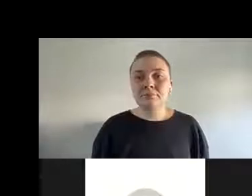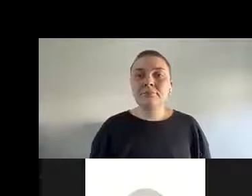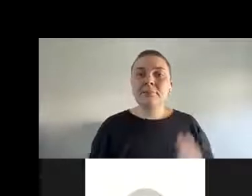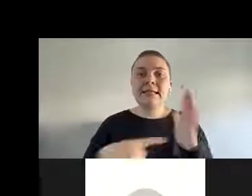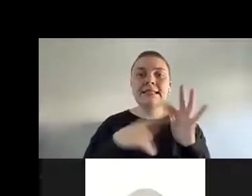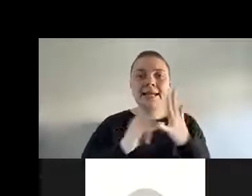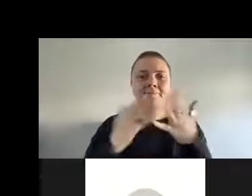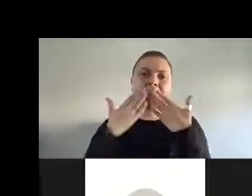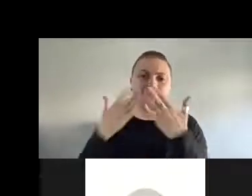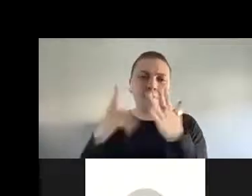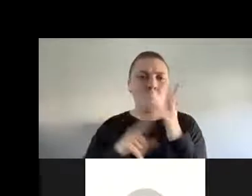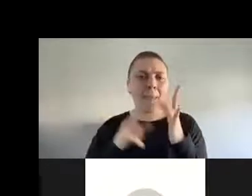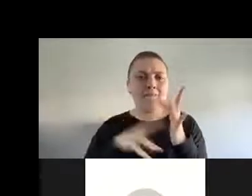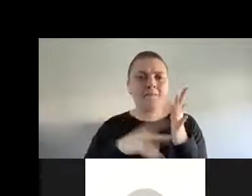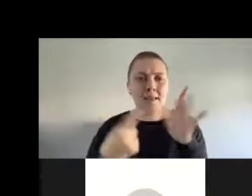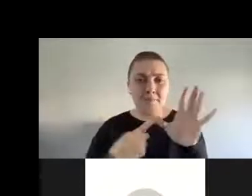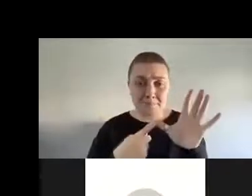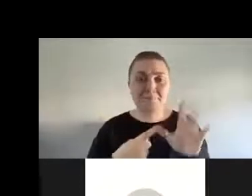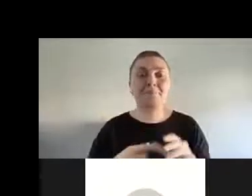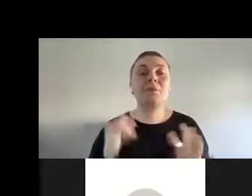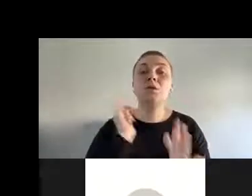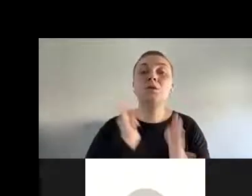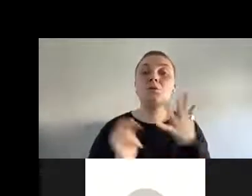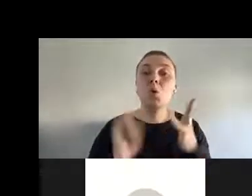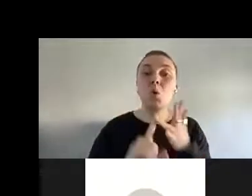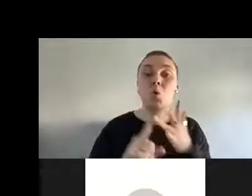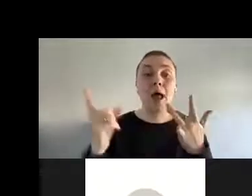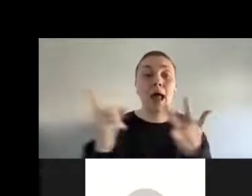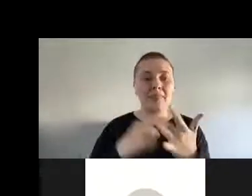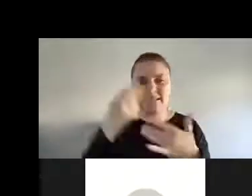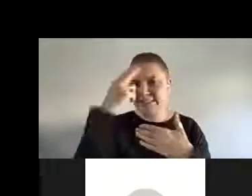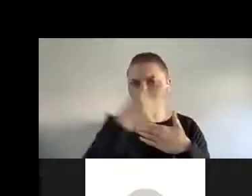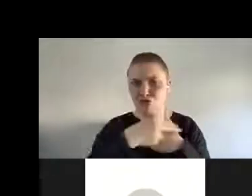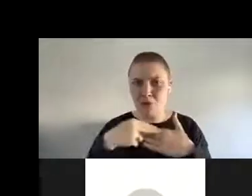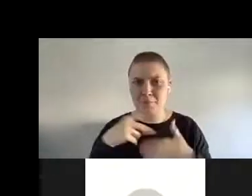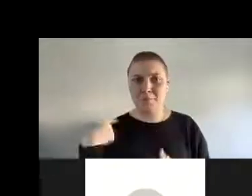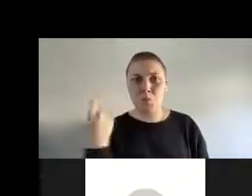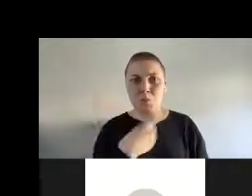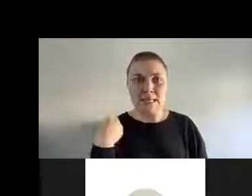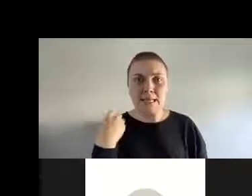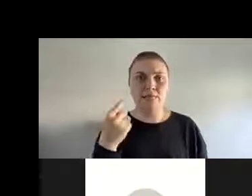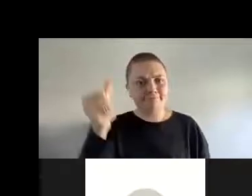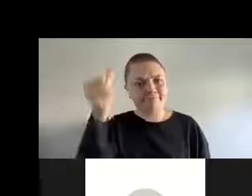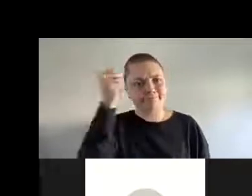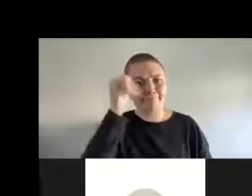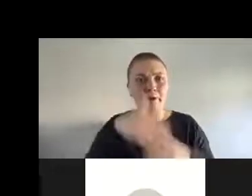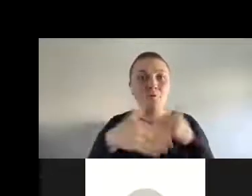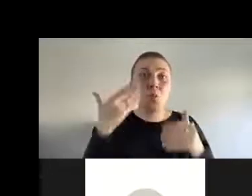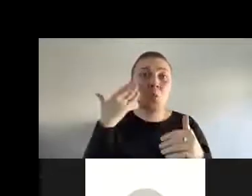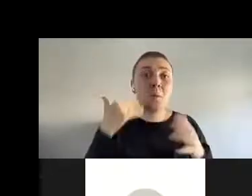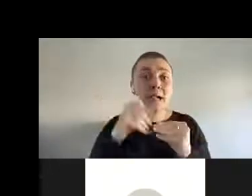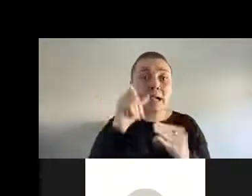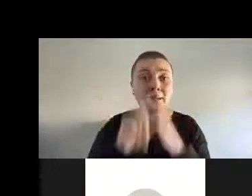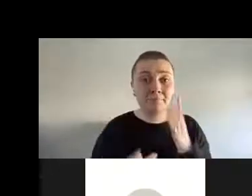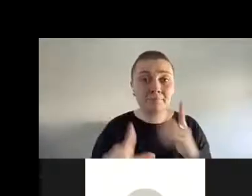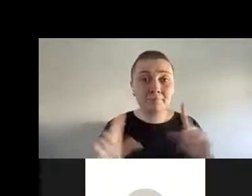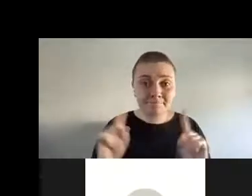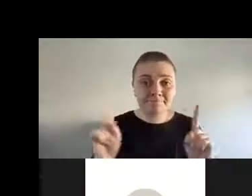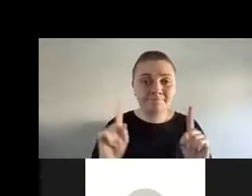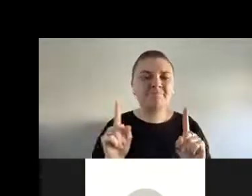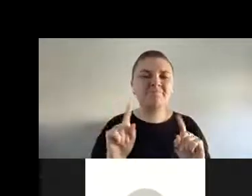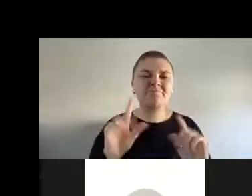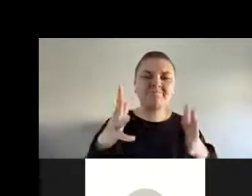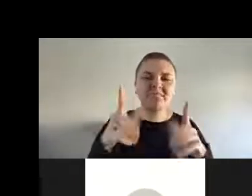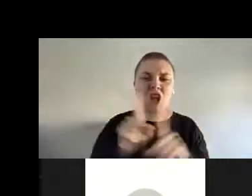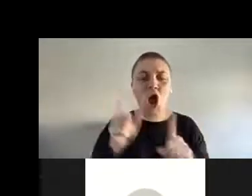Thanks, Olivia. So another stereotype that we often know about for women with disabilities is kind of